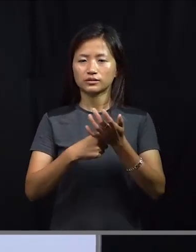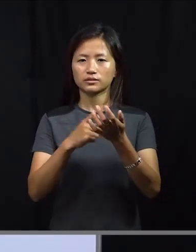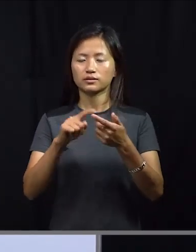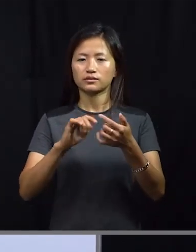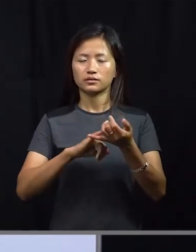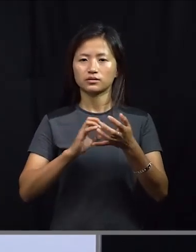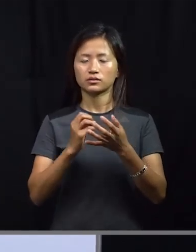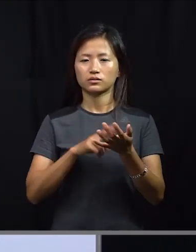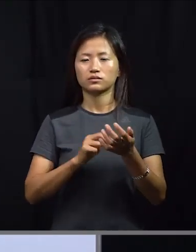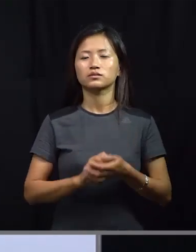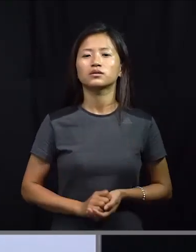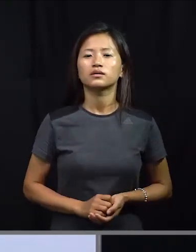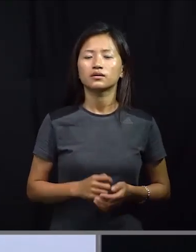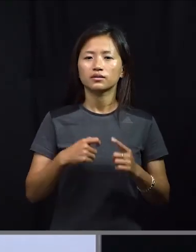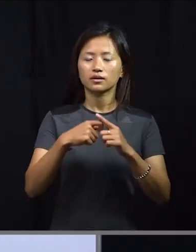as